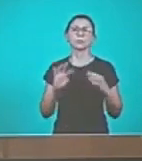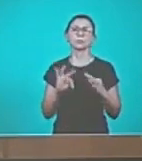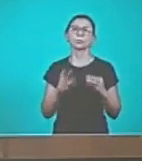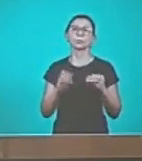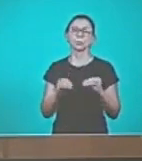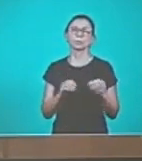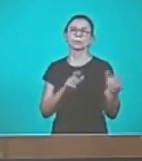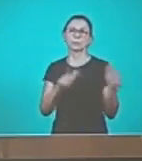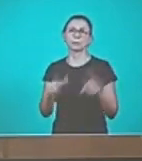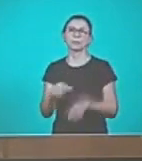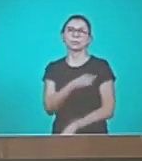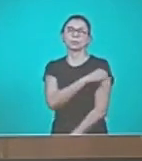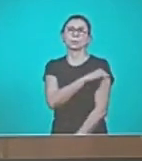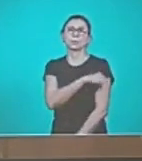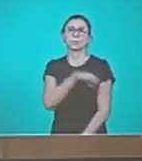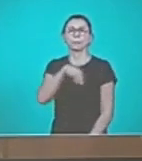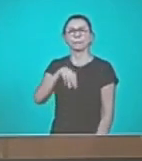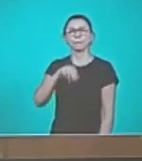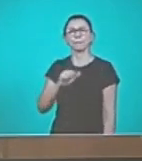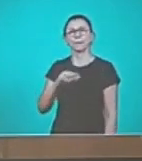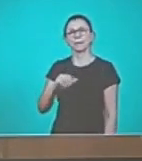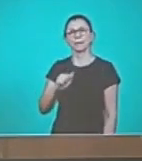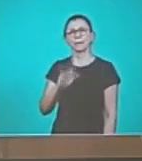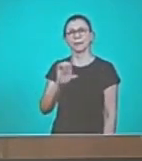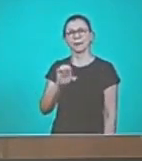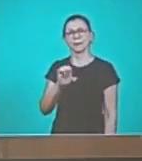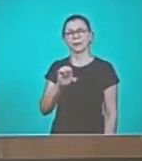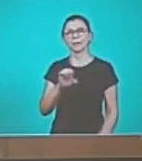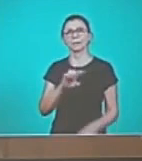that region there. And I want now.